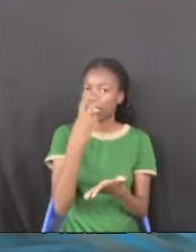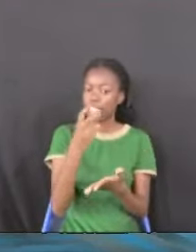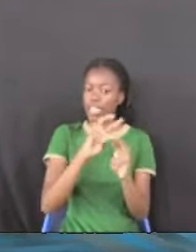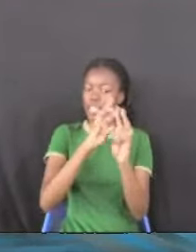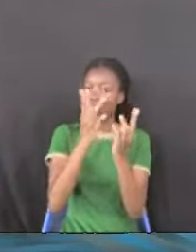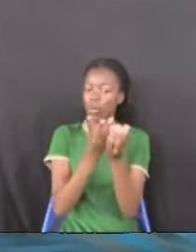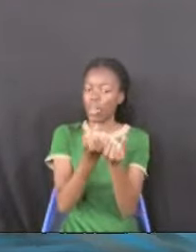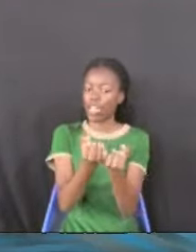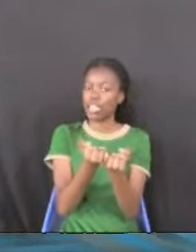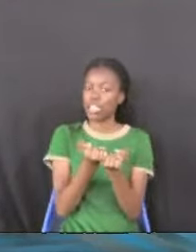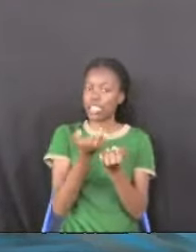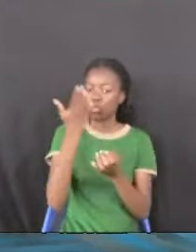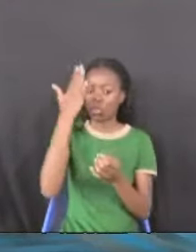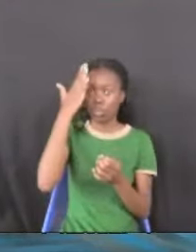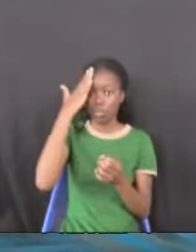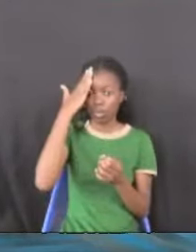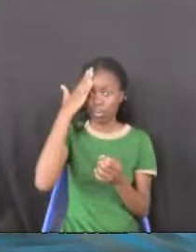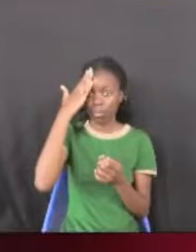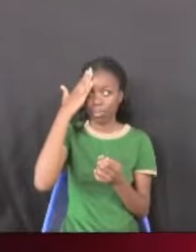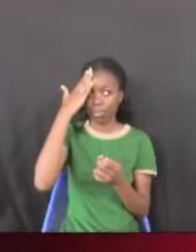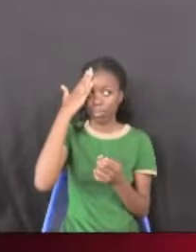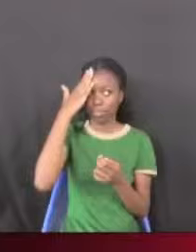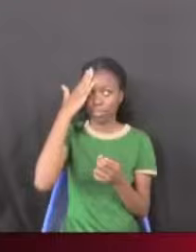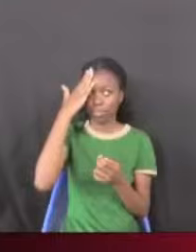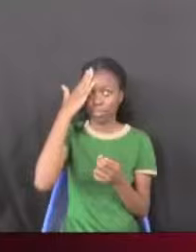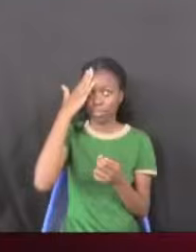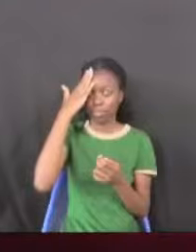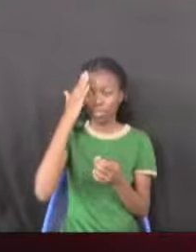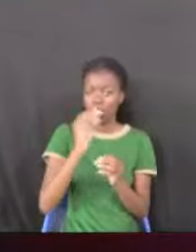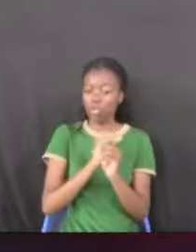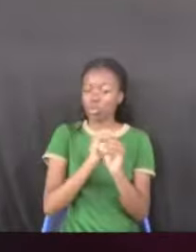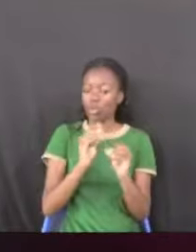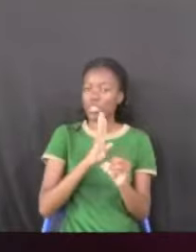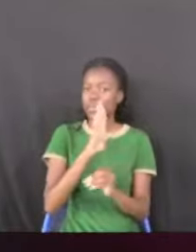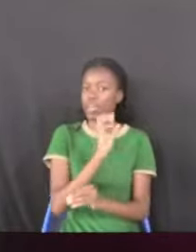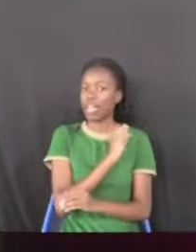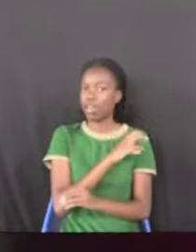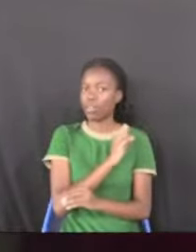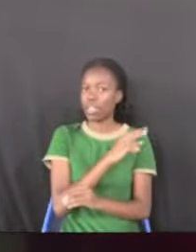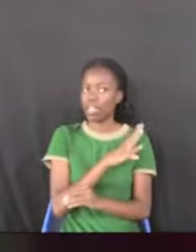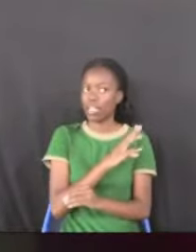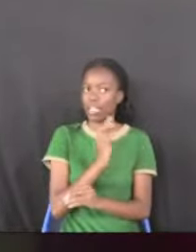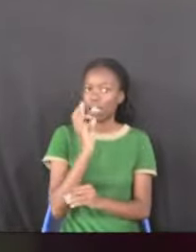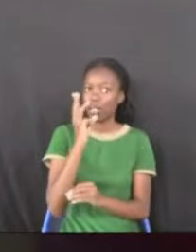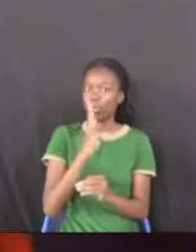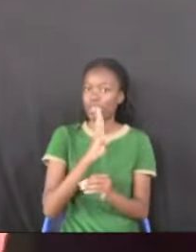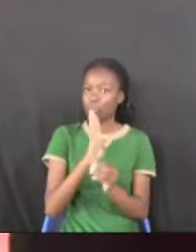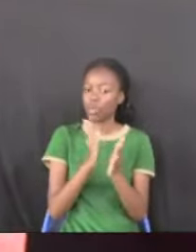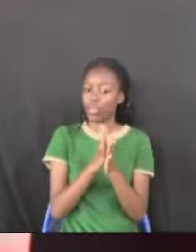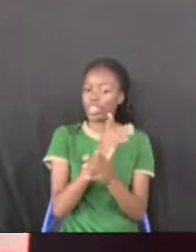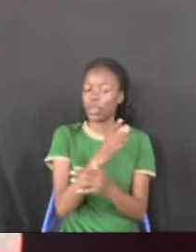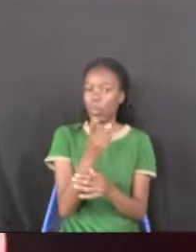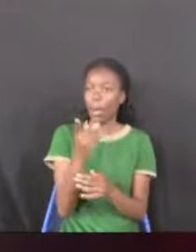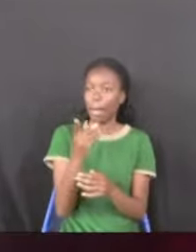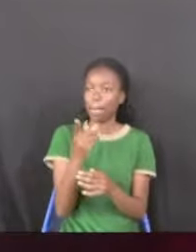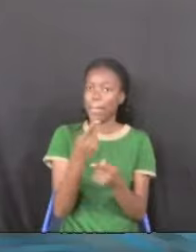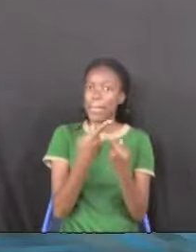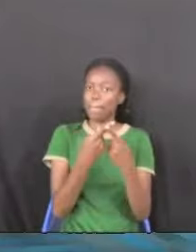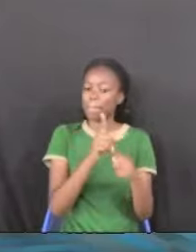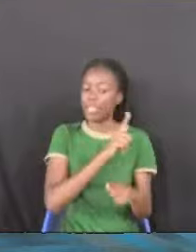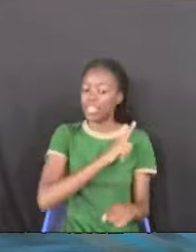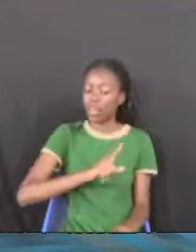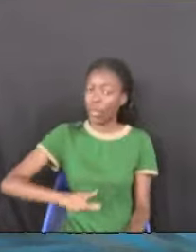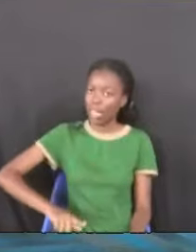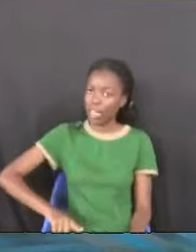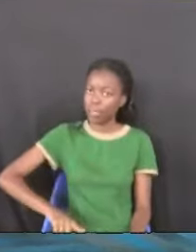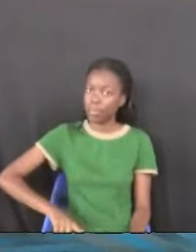of my love and the journey ahead. Do not be afraid. I will be with you. But Lord,